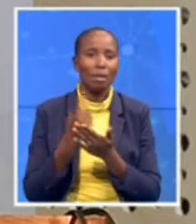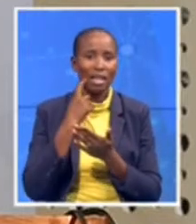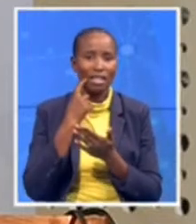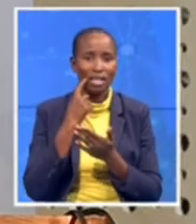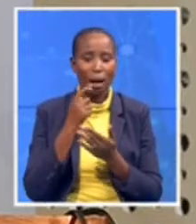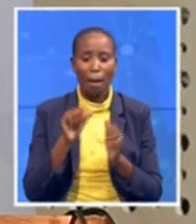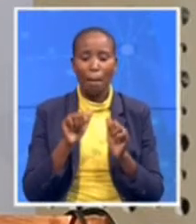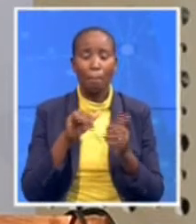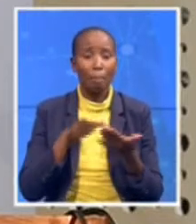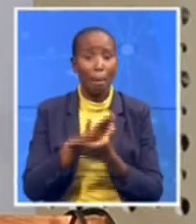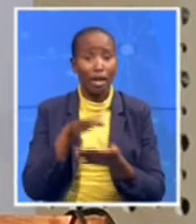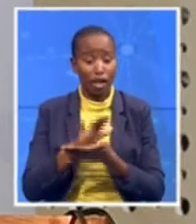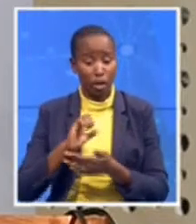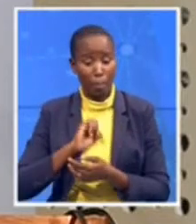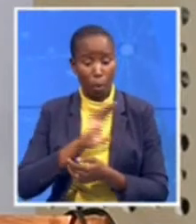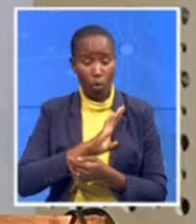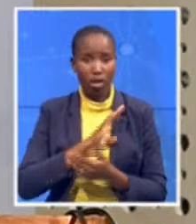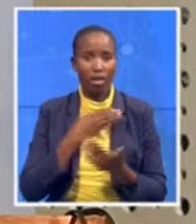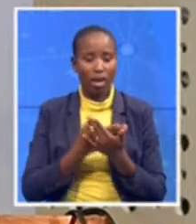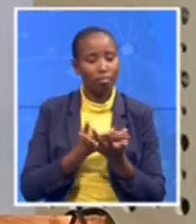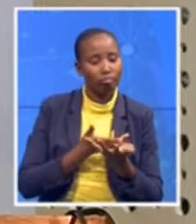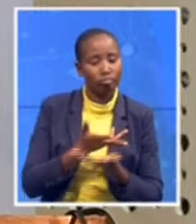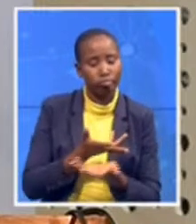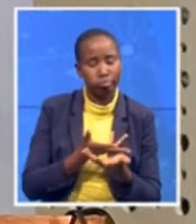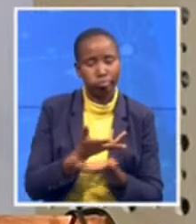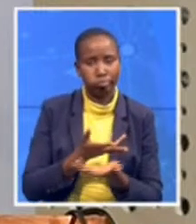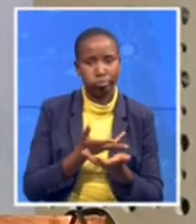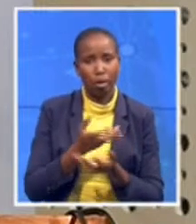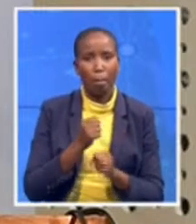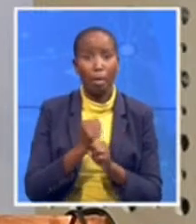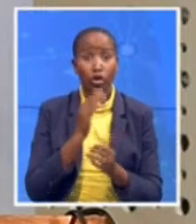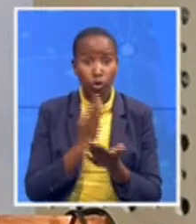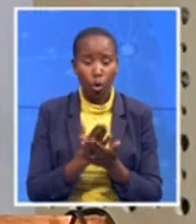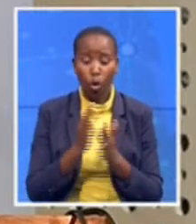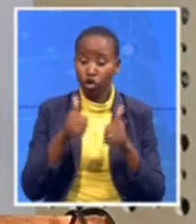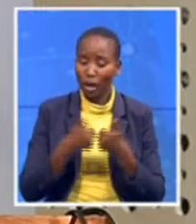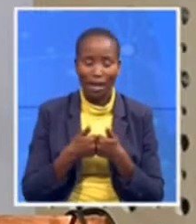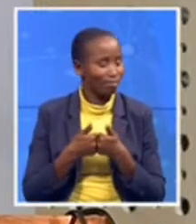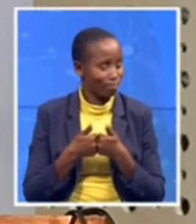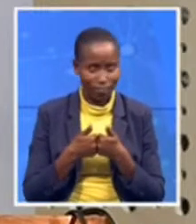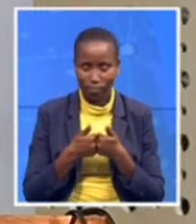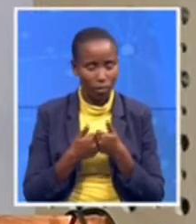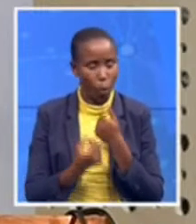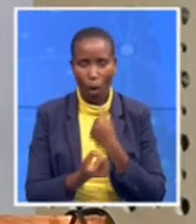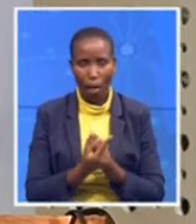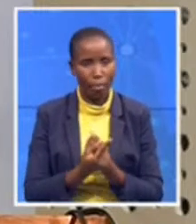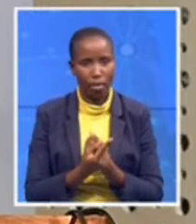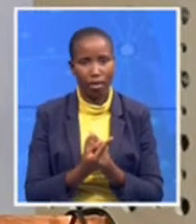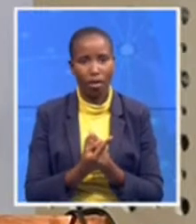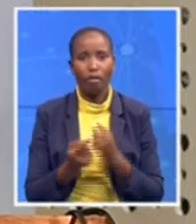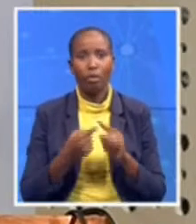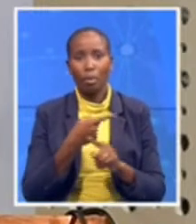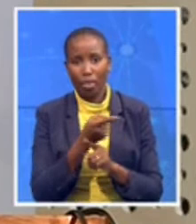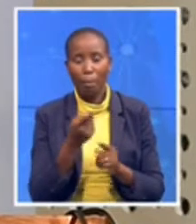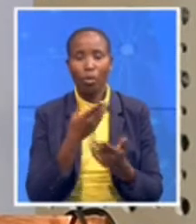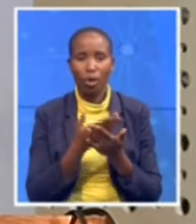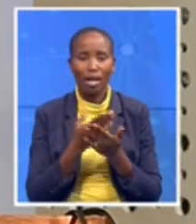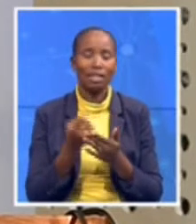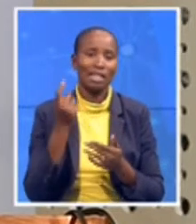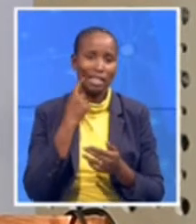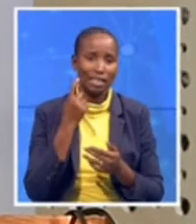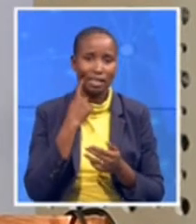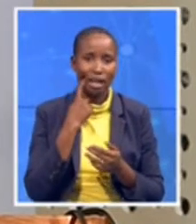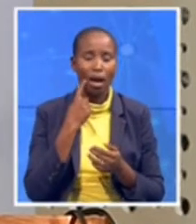have a challenge which may arise where they themselves may have to engage with the Film and Publication Board to deal with the fact that they're falling